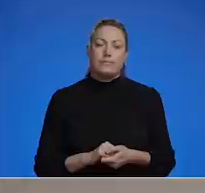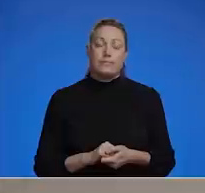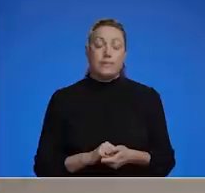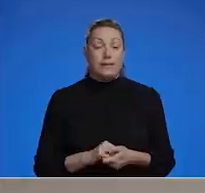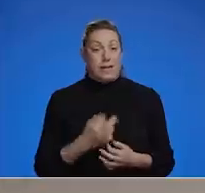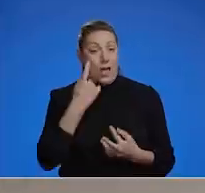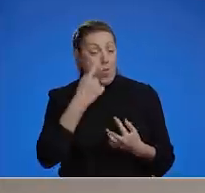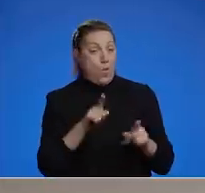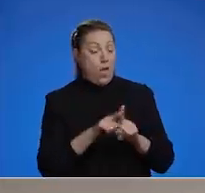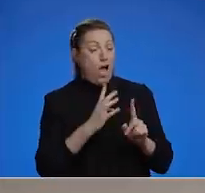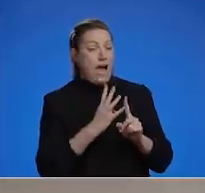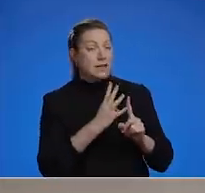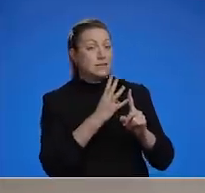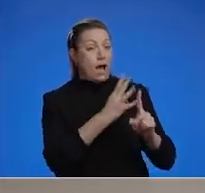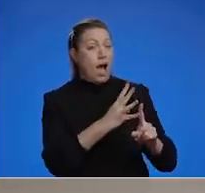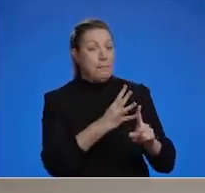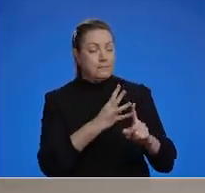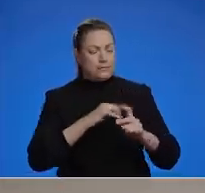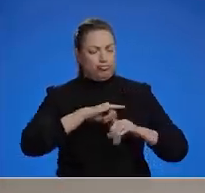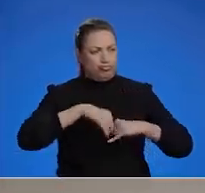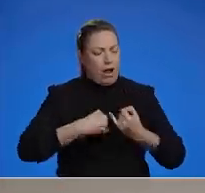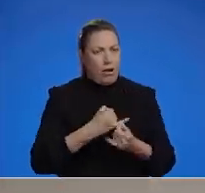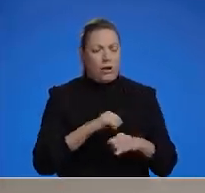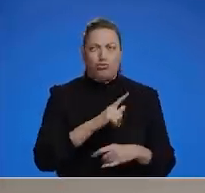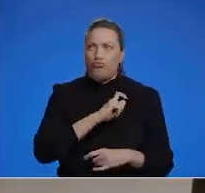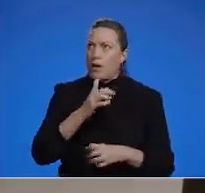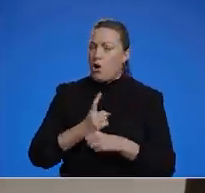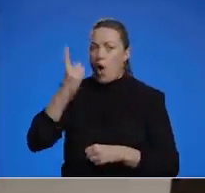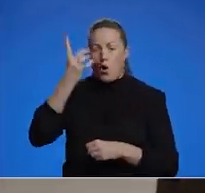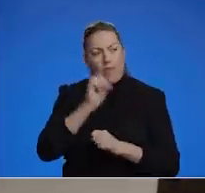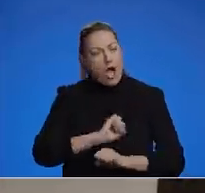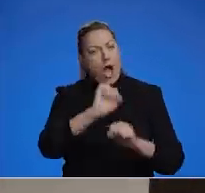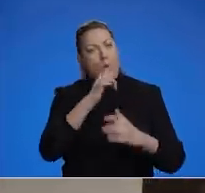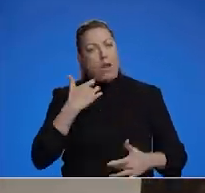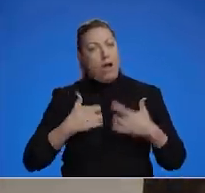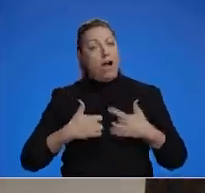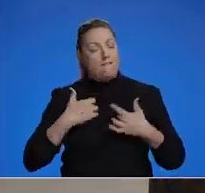It looks like the disciples also struggled to trust God with their own